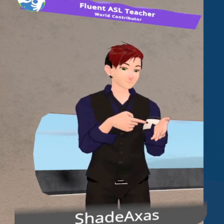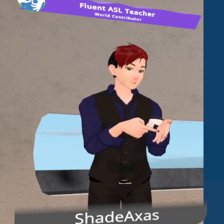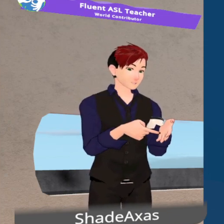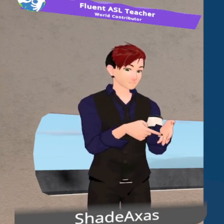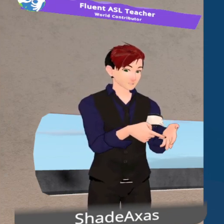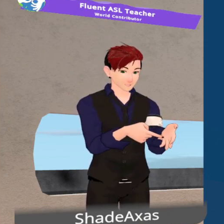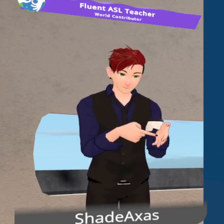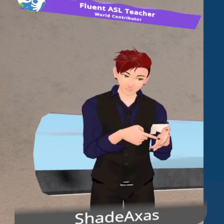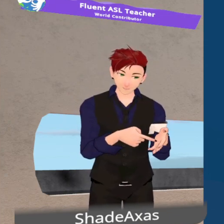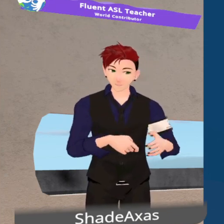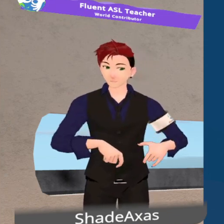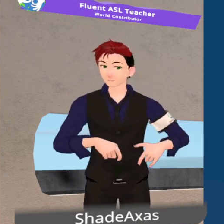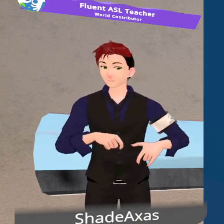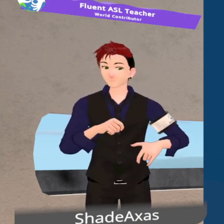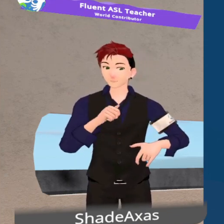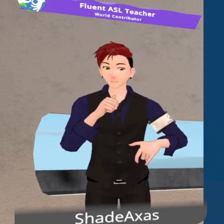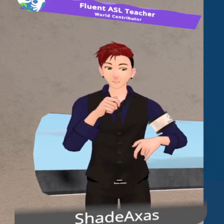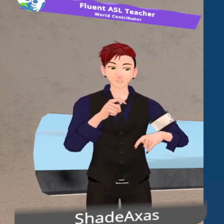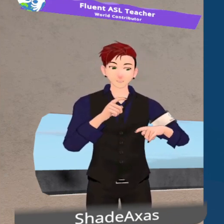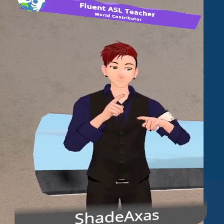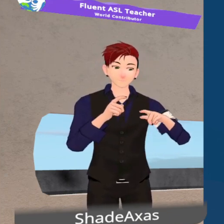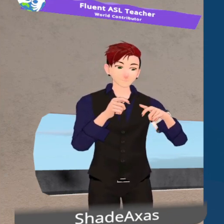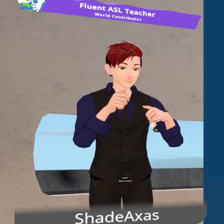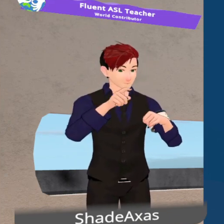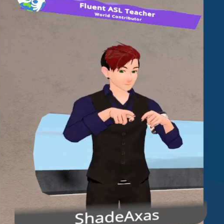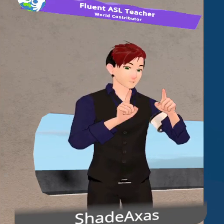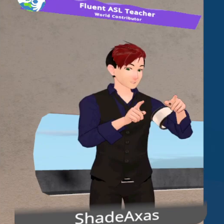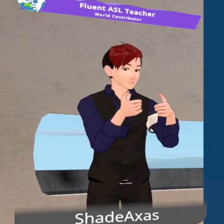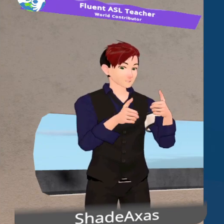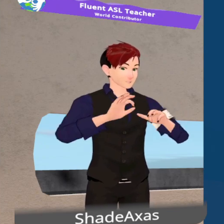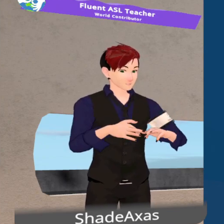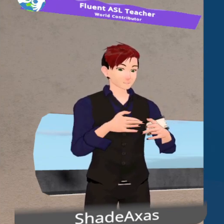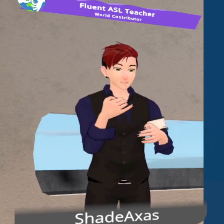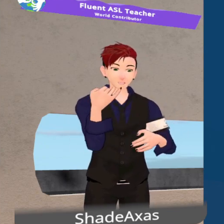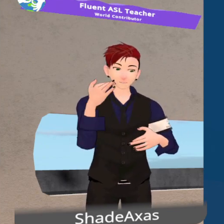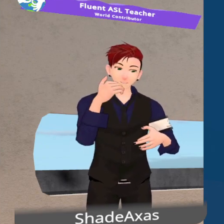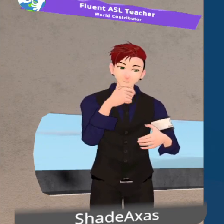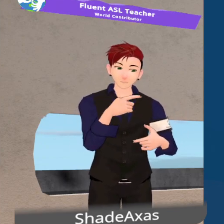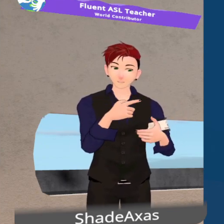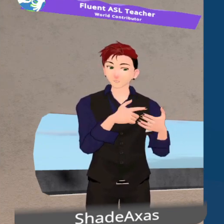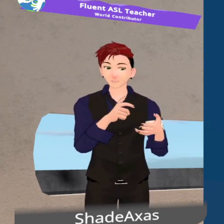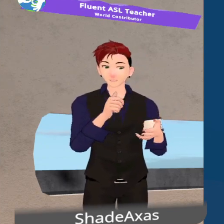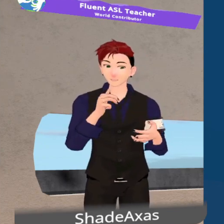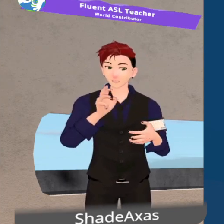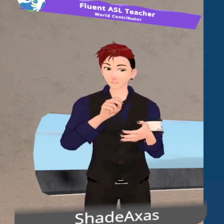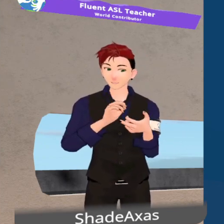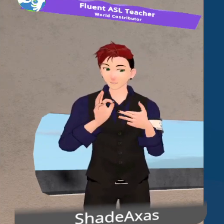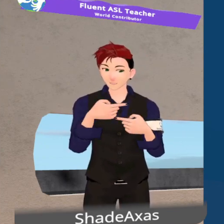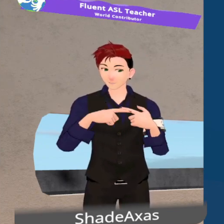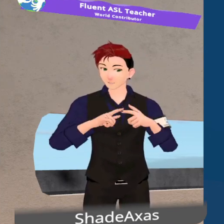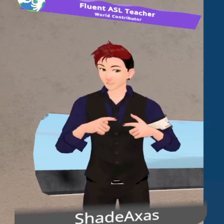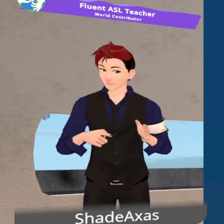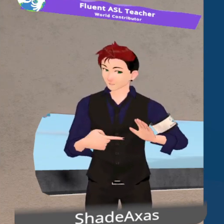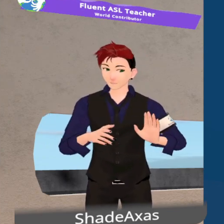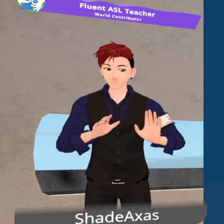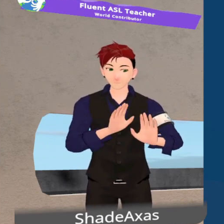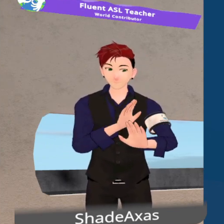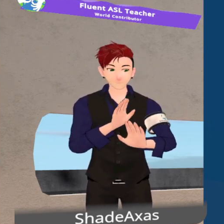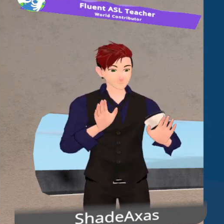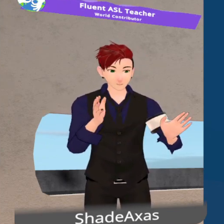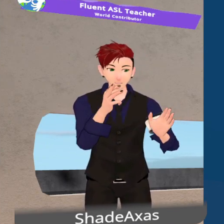But it's not required. It's not like you have to go to every class, and if you miss one, then you're not going to get the VRC signer